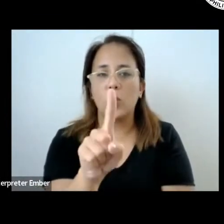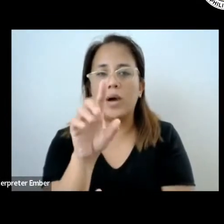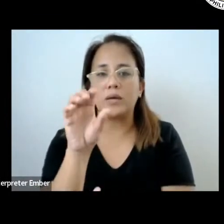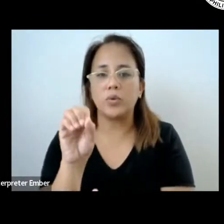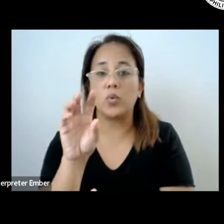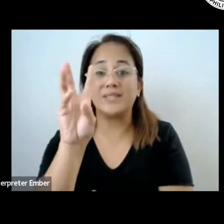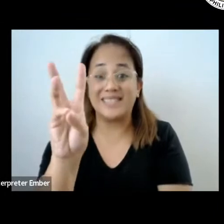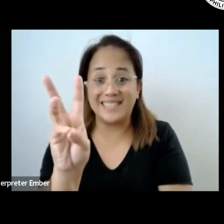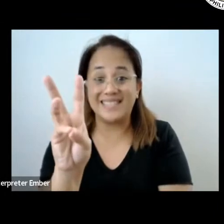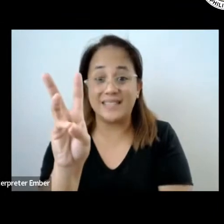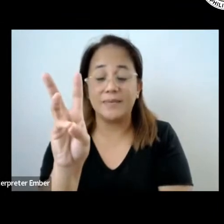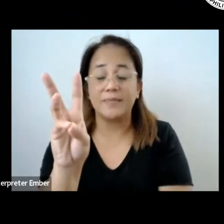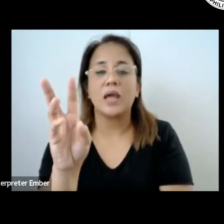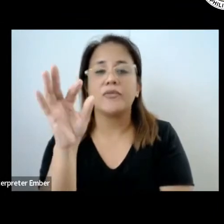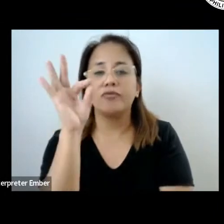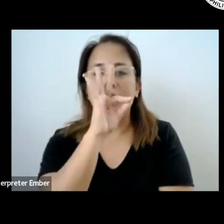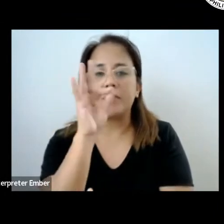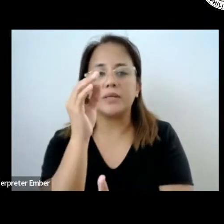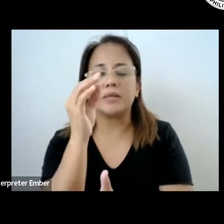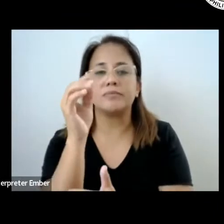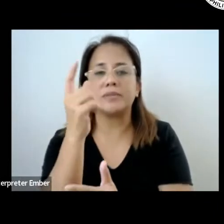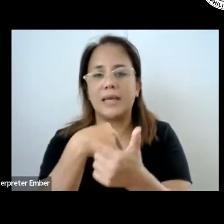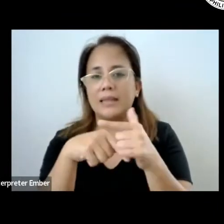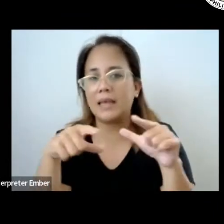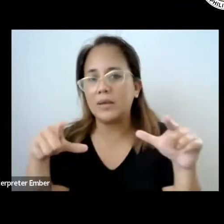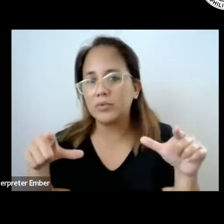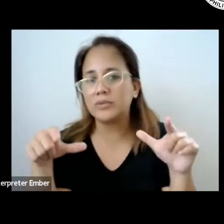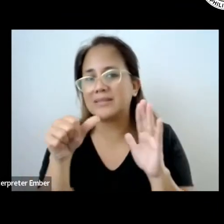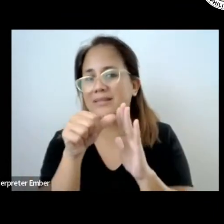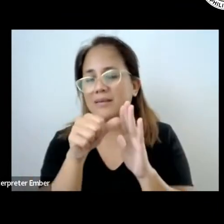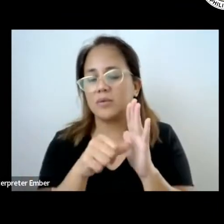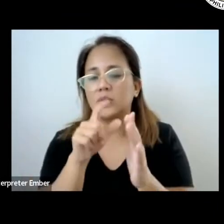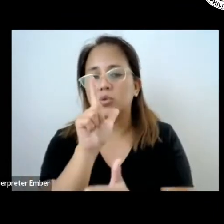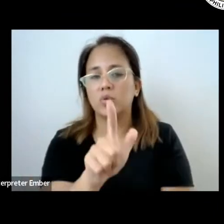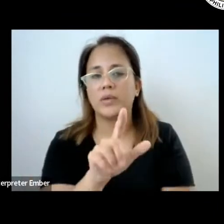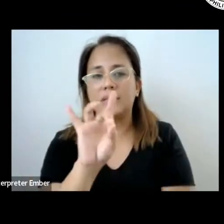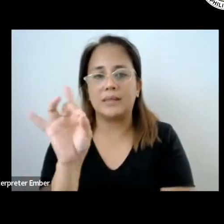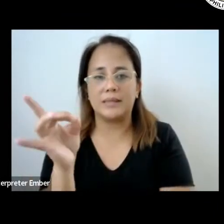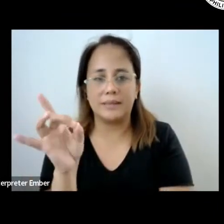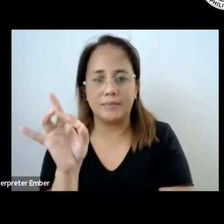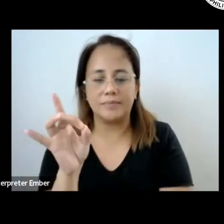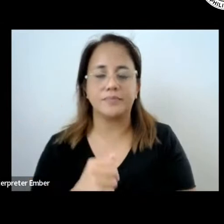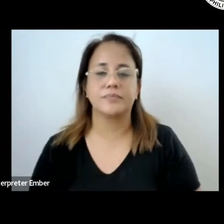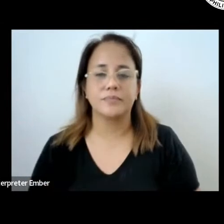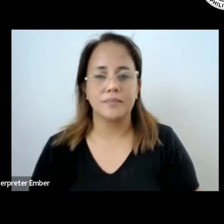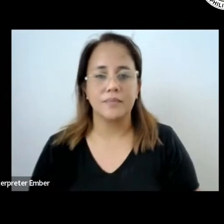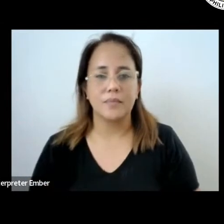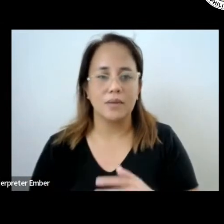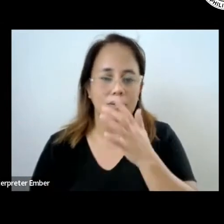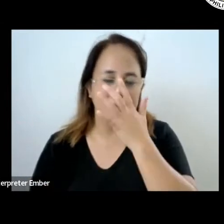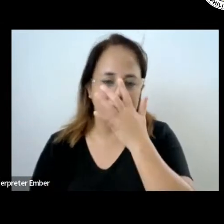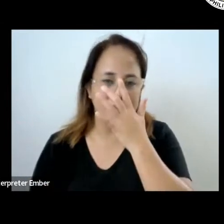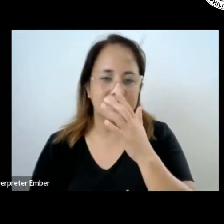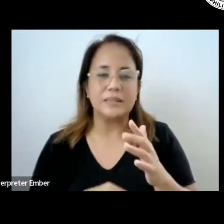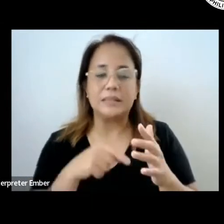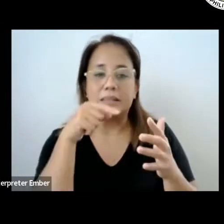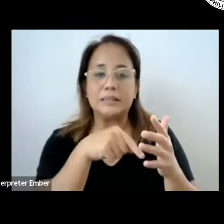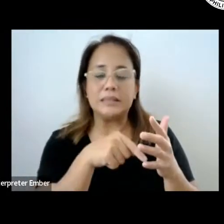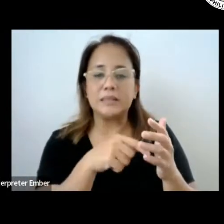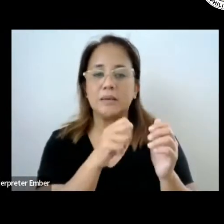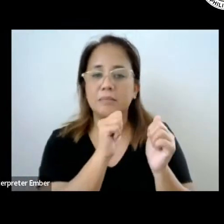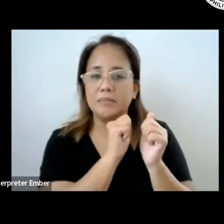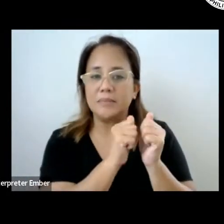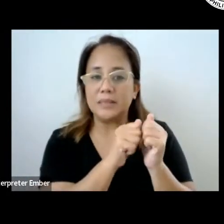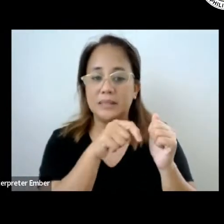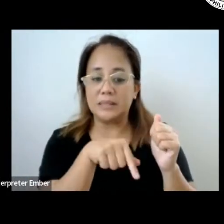11106, the Filipino Sign Language Act of 2018. This in turn is